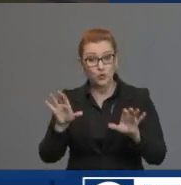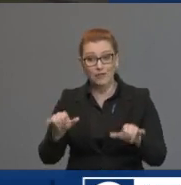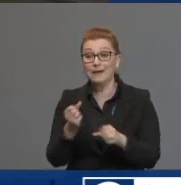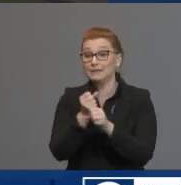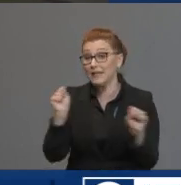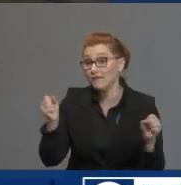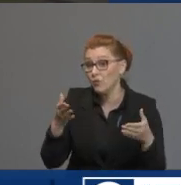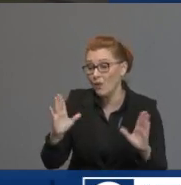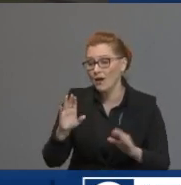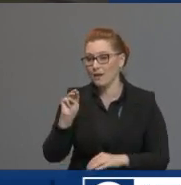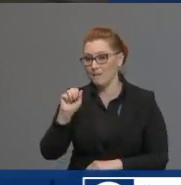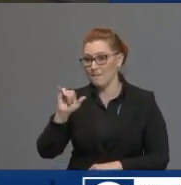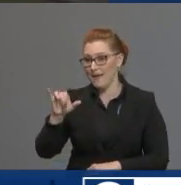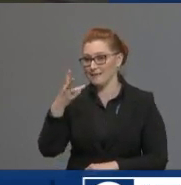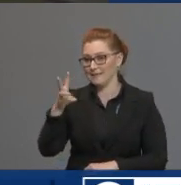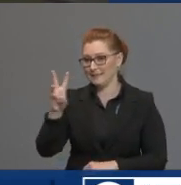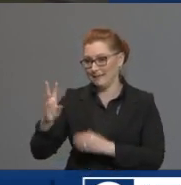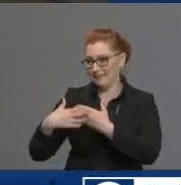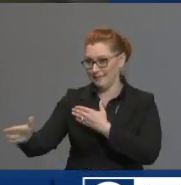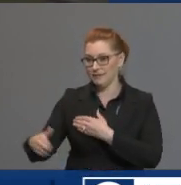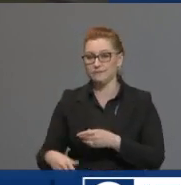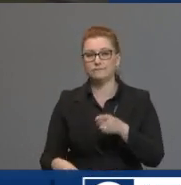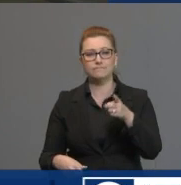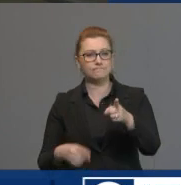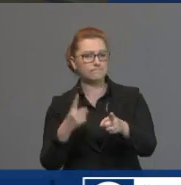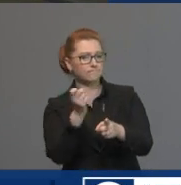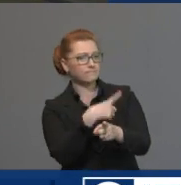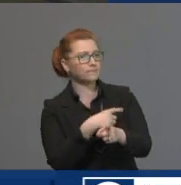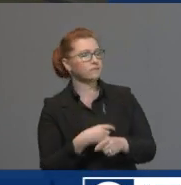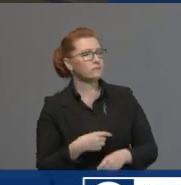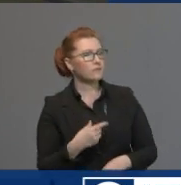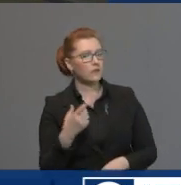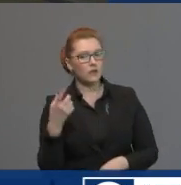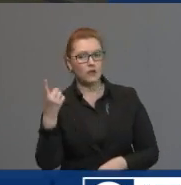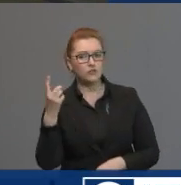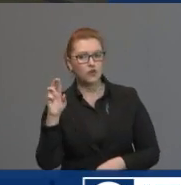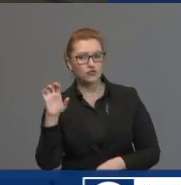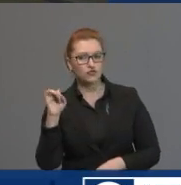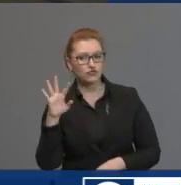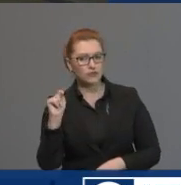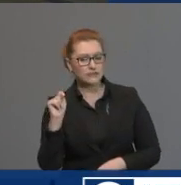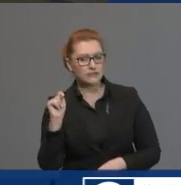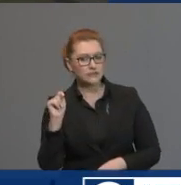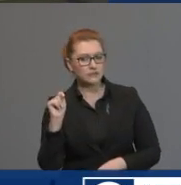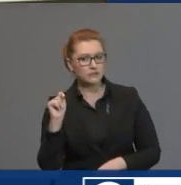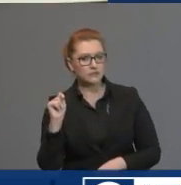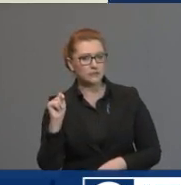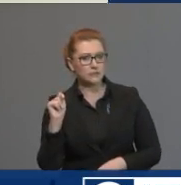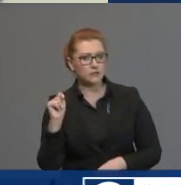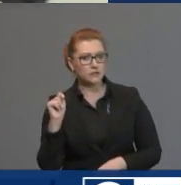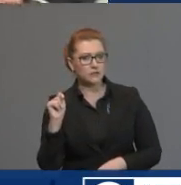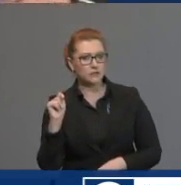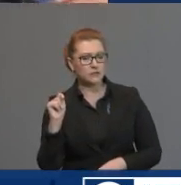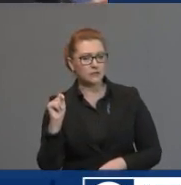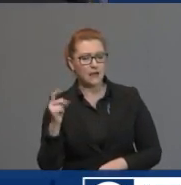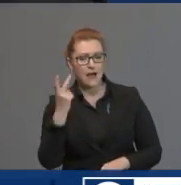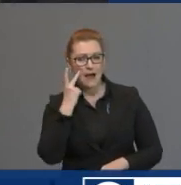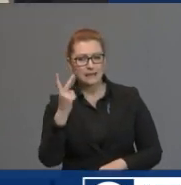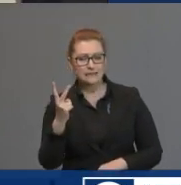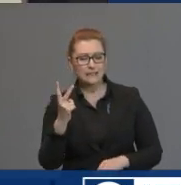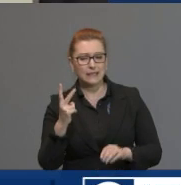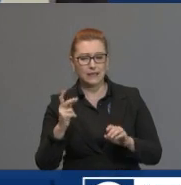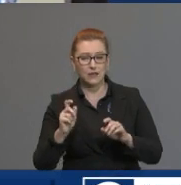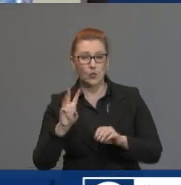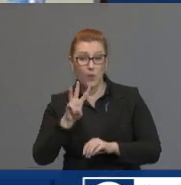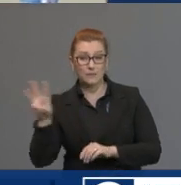going to KTAR, please, Peter. Thank you. Dr. Chris, for you. Does the dashboard data listed under number of